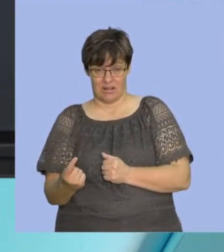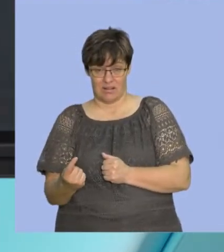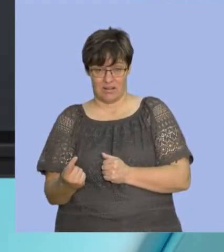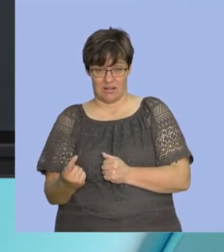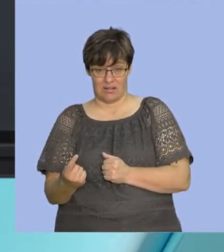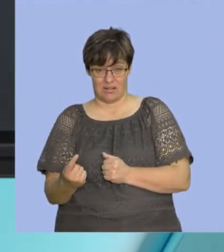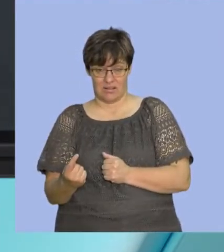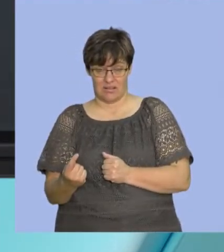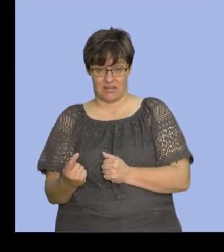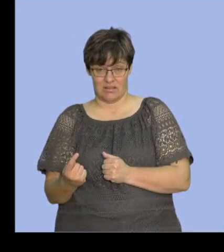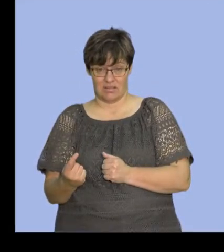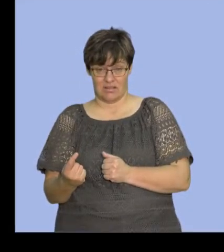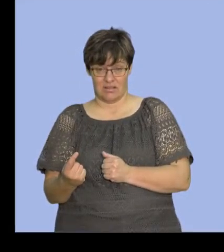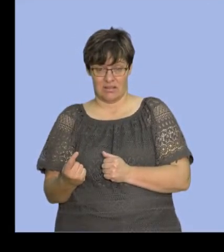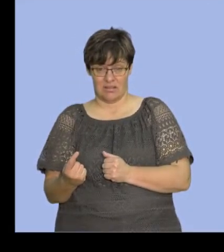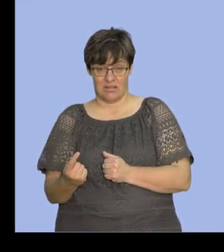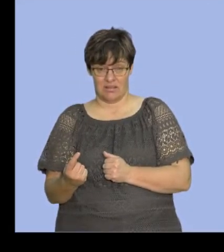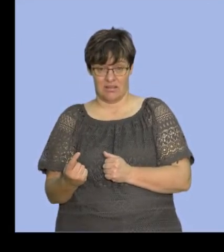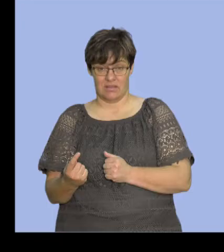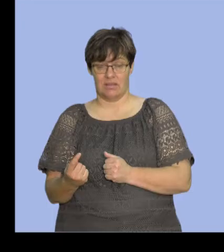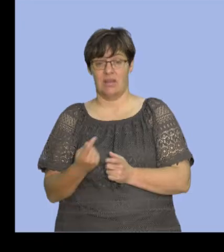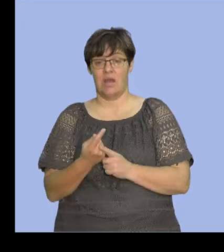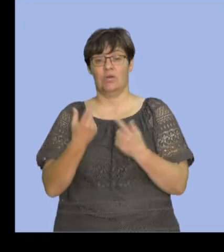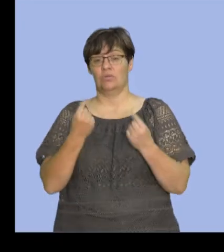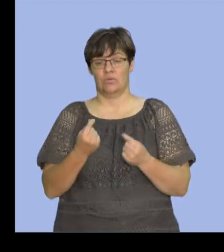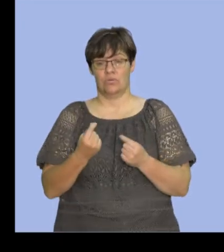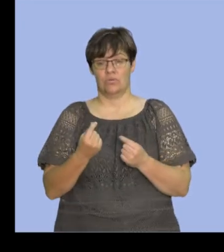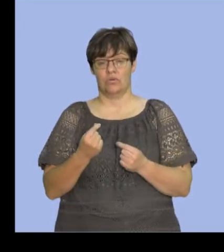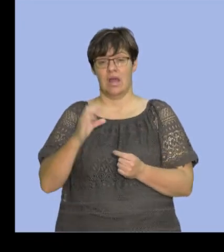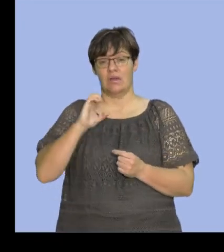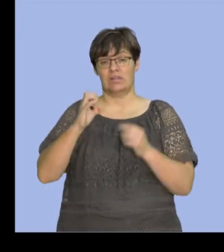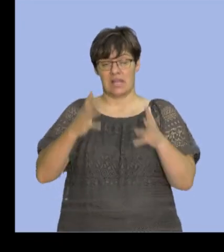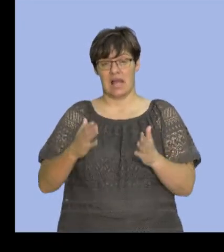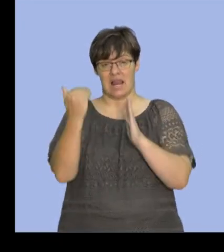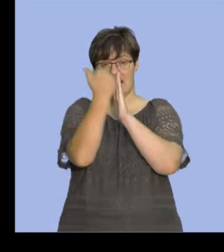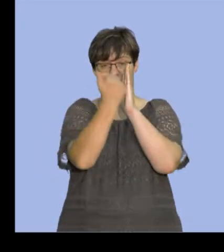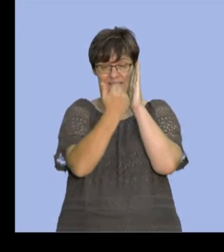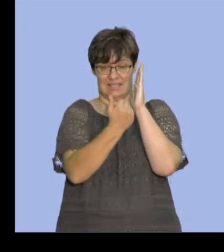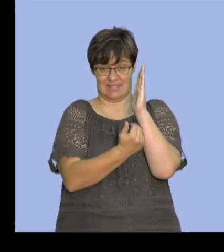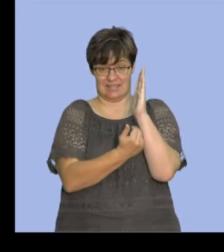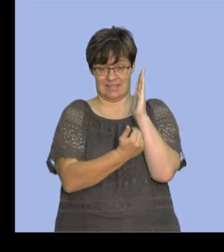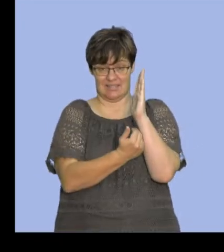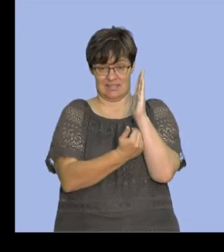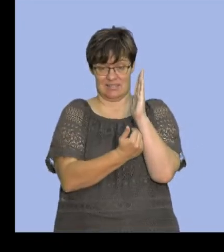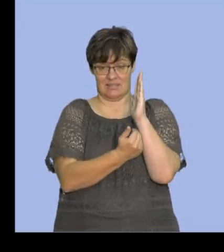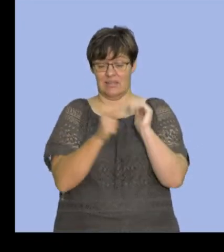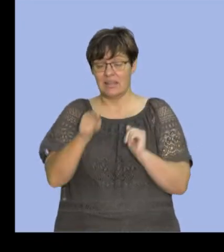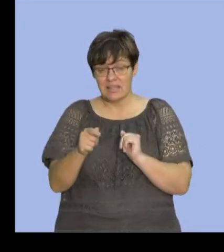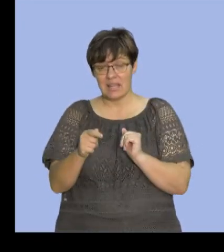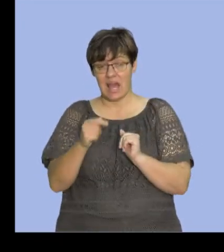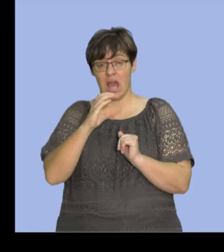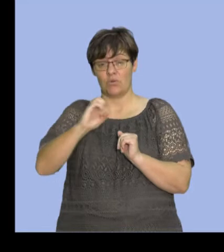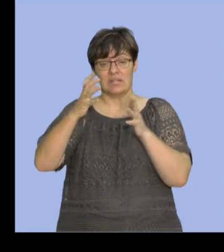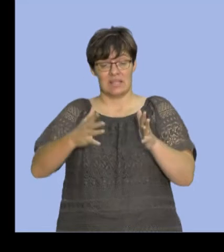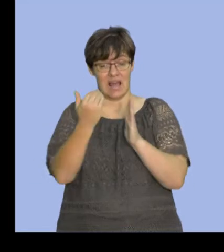by one and you extract what we call a creditors list. Now remember, this creditors list